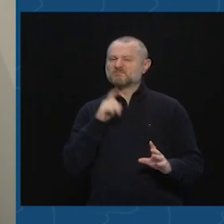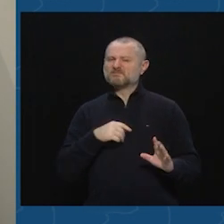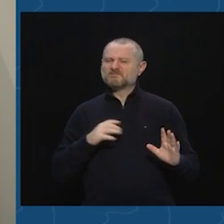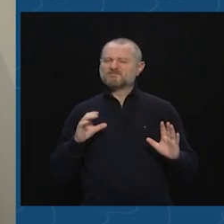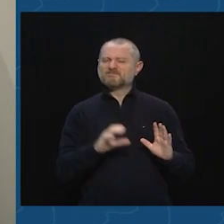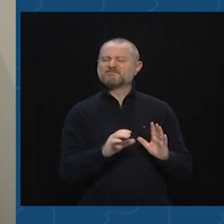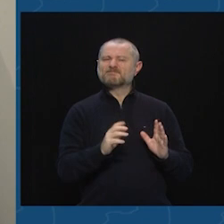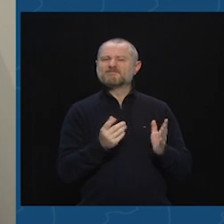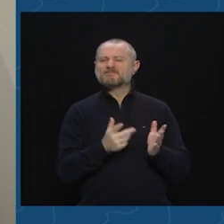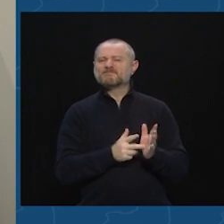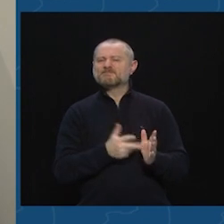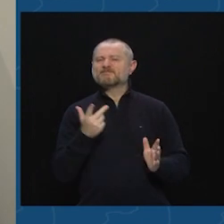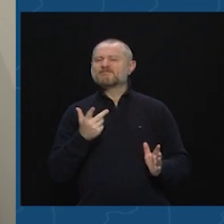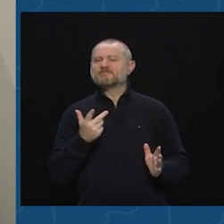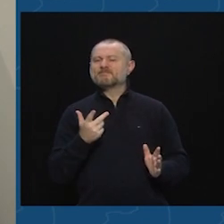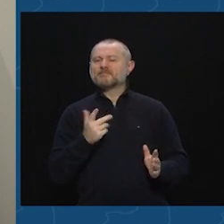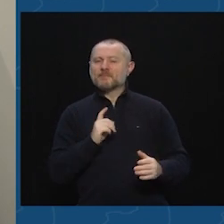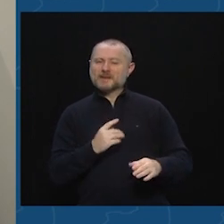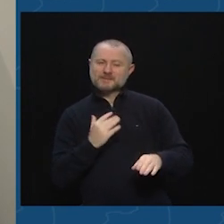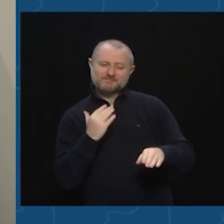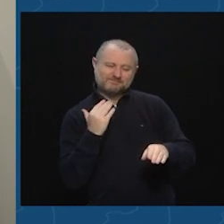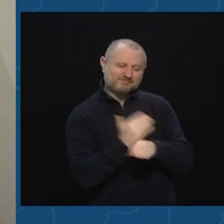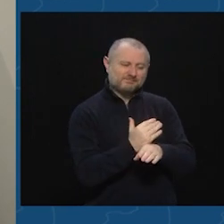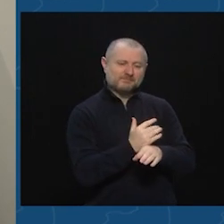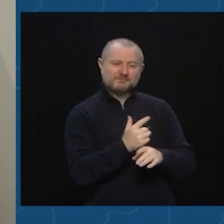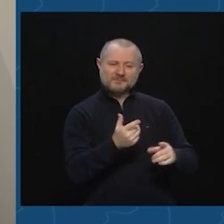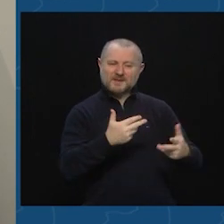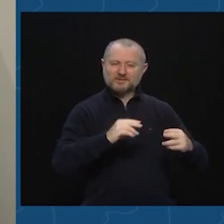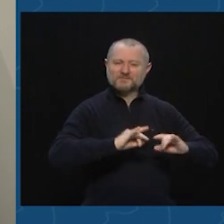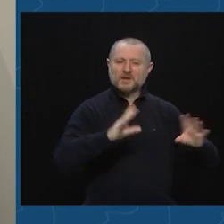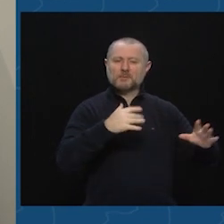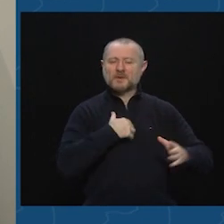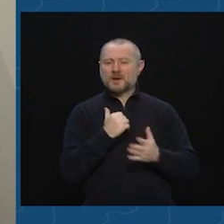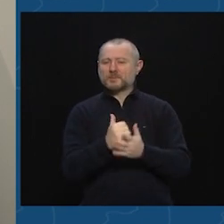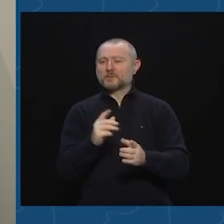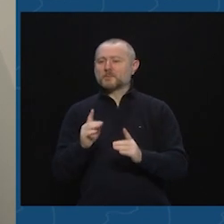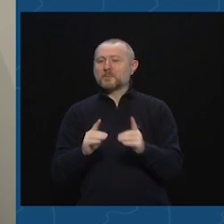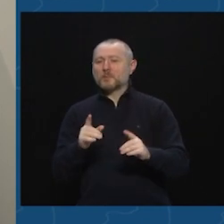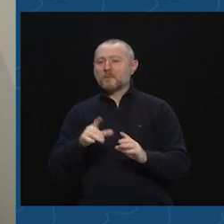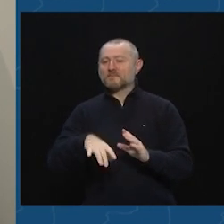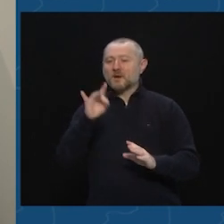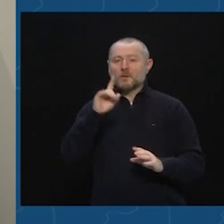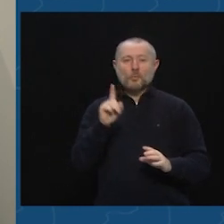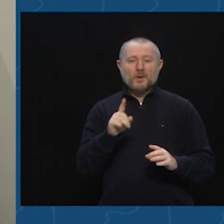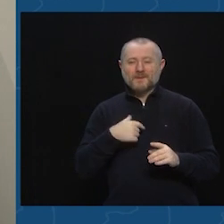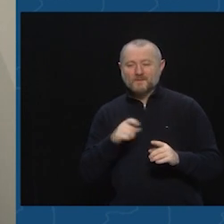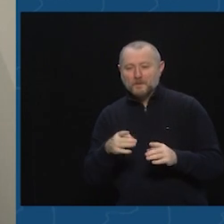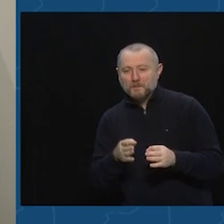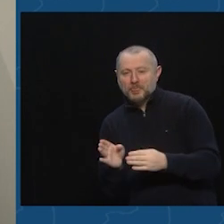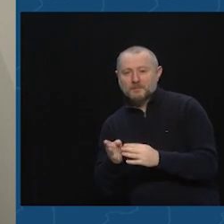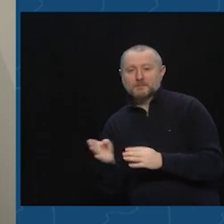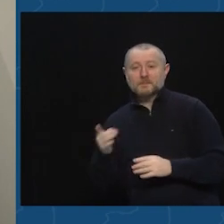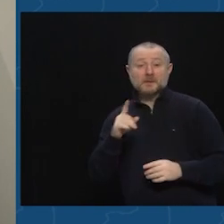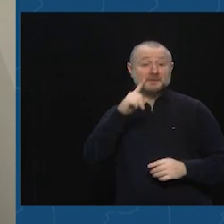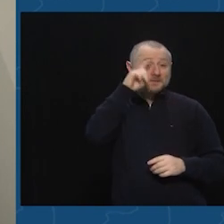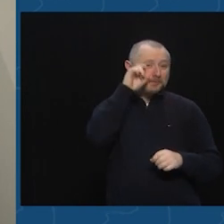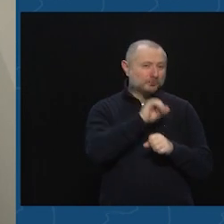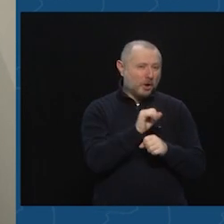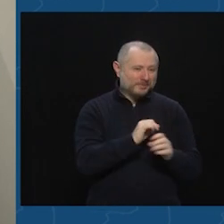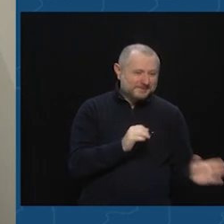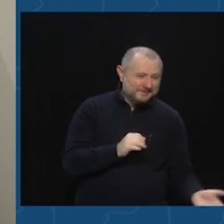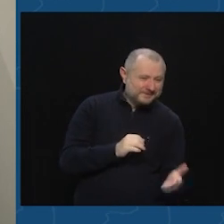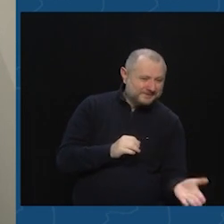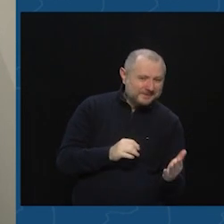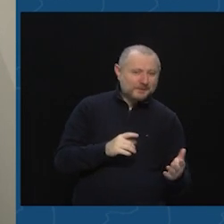better path, not just with summer jobs, which we're going to do, but also throughout the year. And let young people know who are on that cusp of